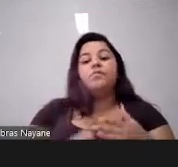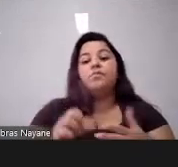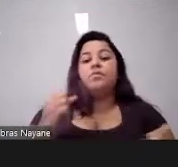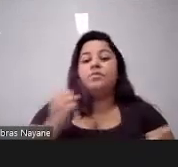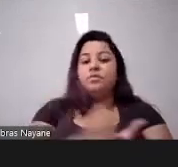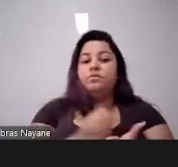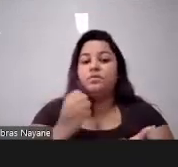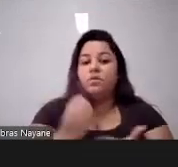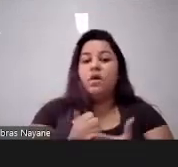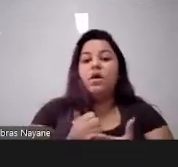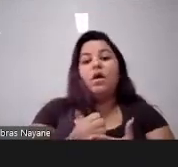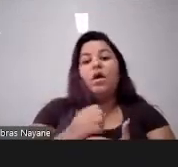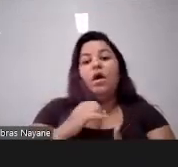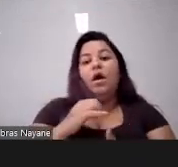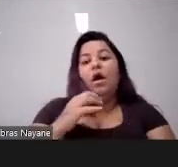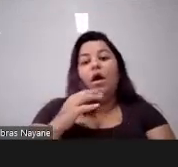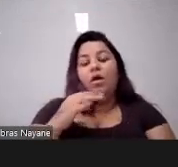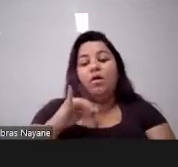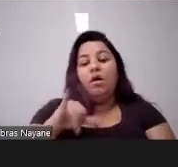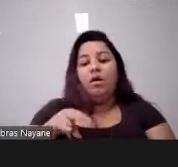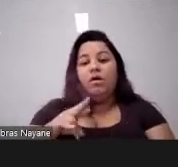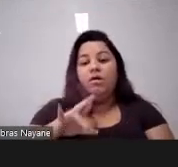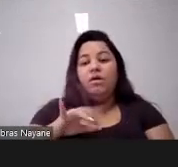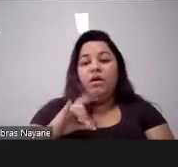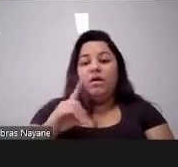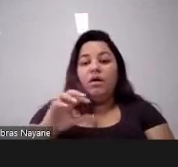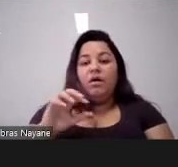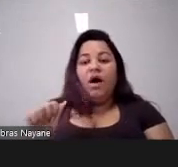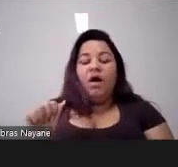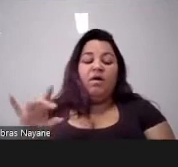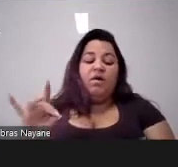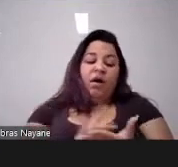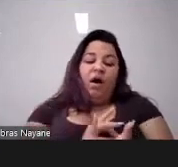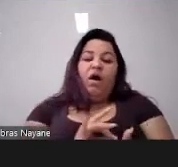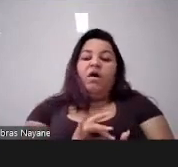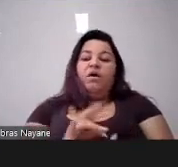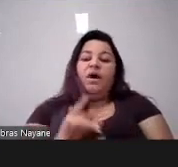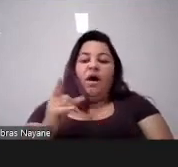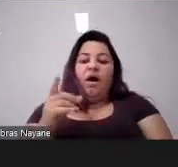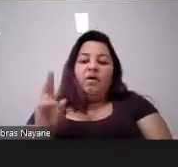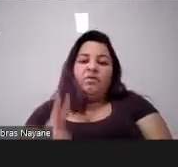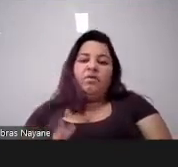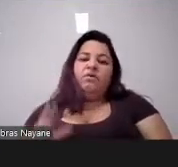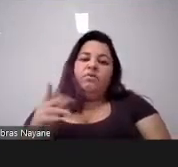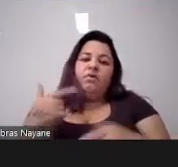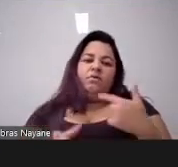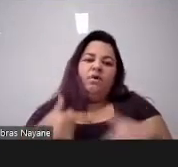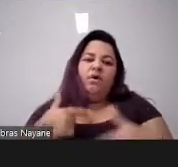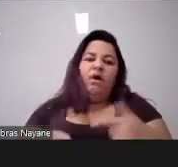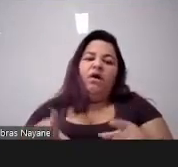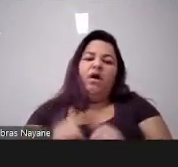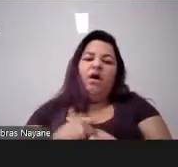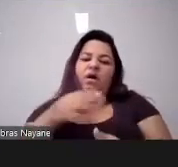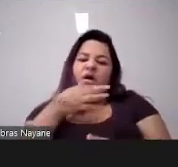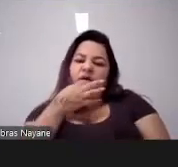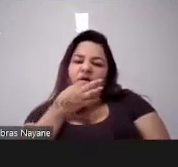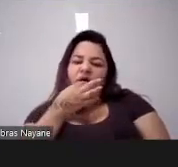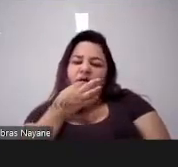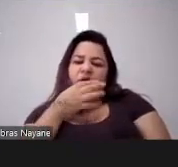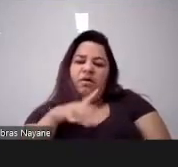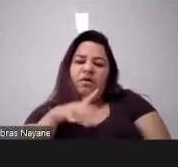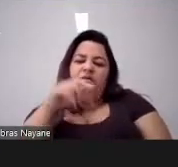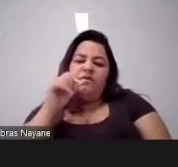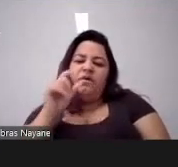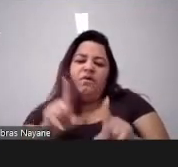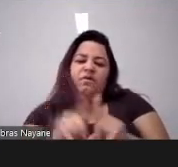autonomous worker. It's a company that is hiring or